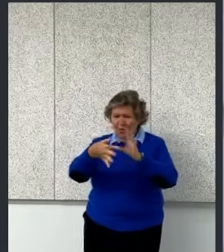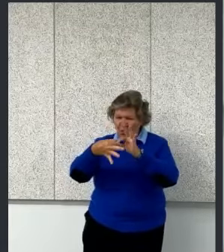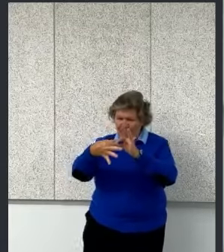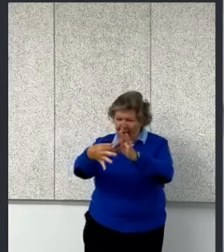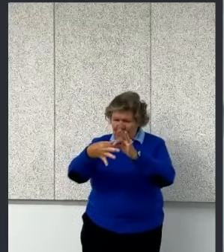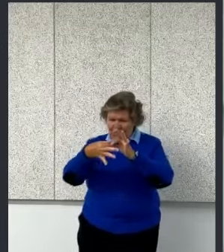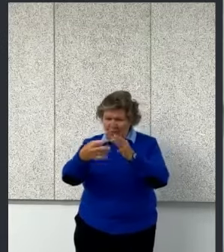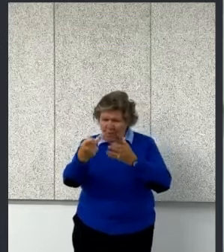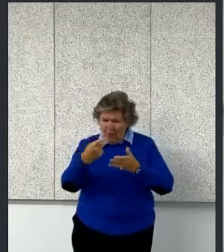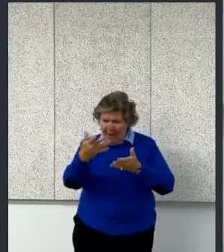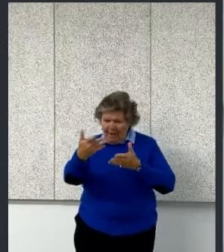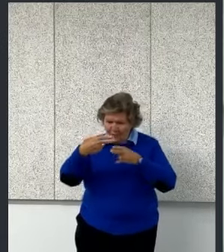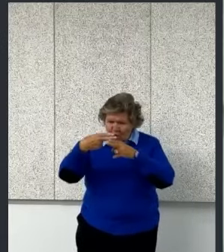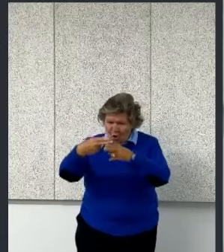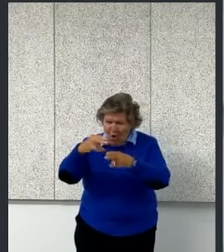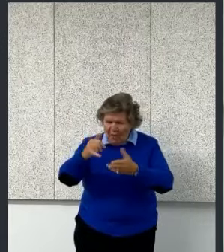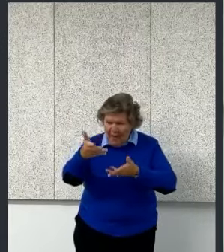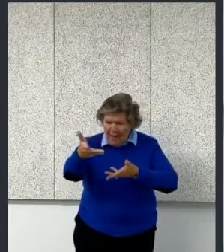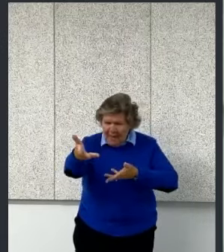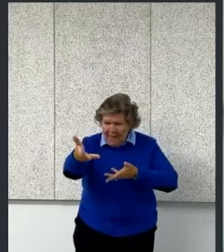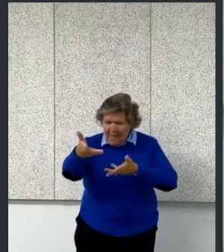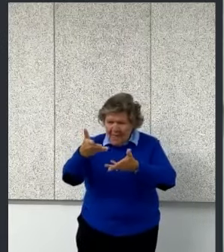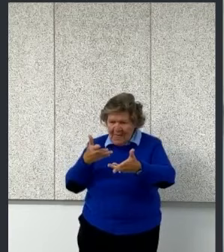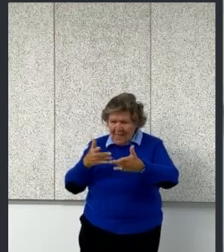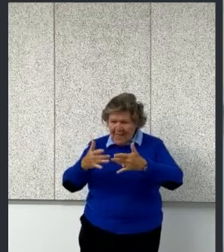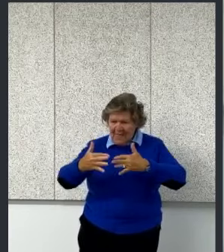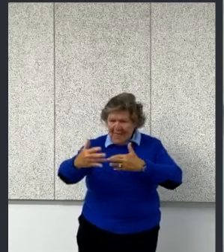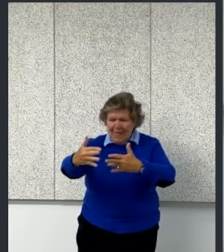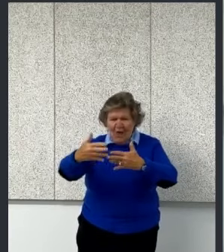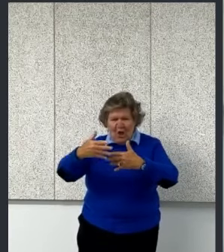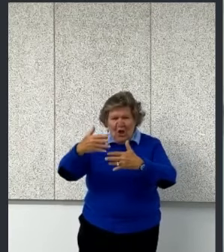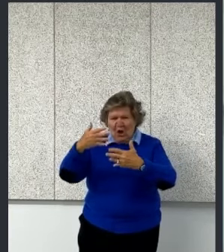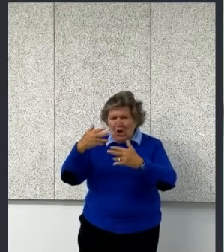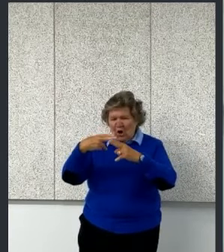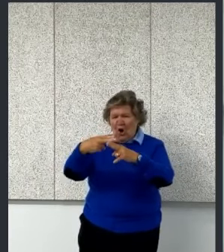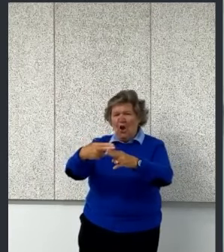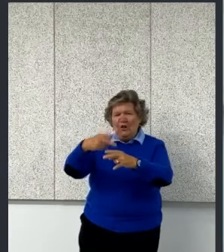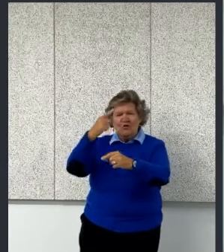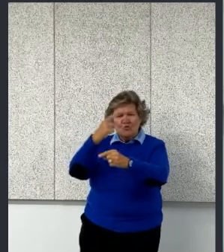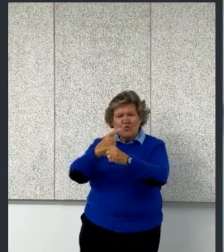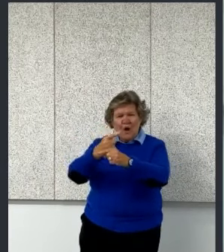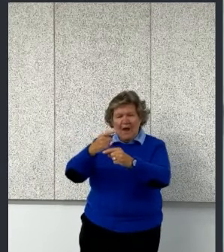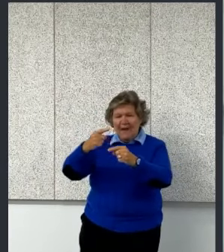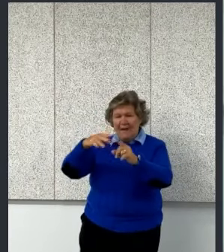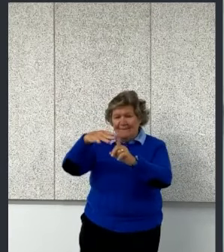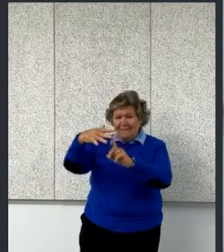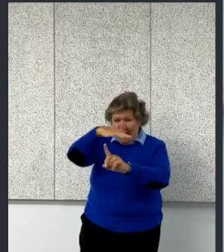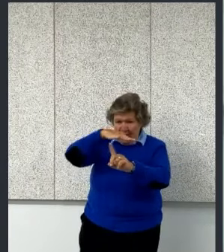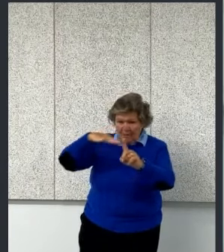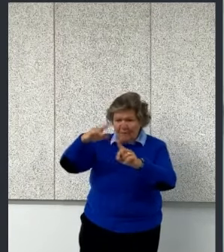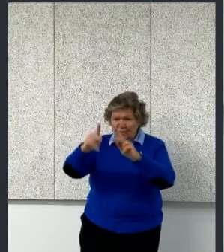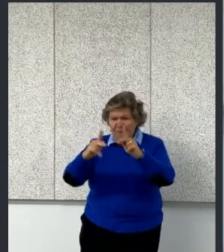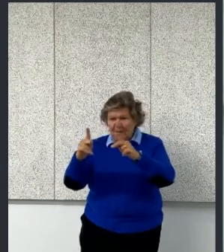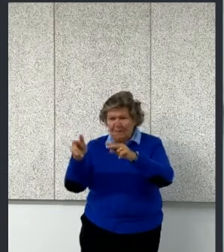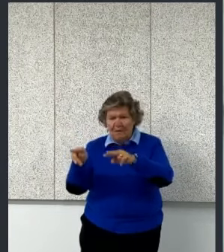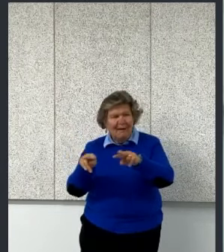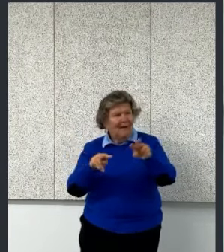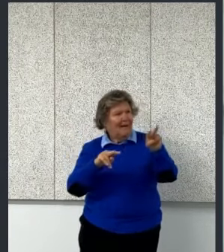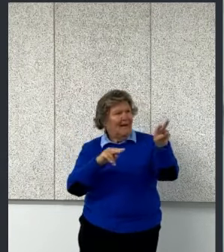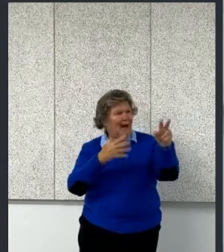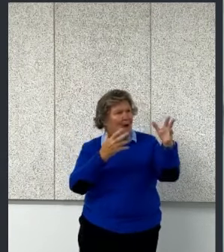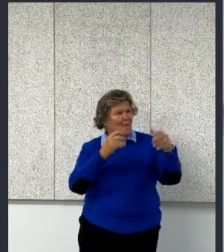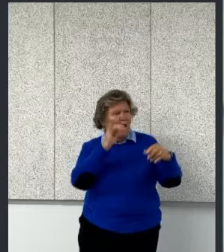right thing, create the right environment for people to opt into something that isn't Netflix and